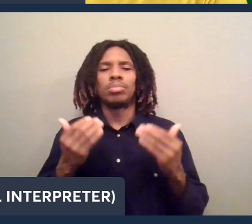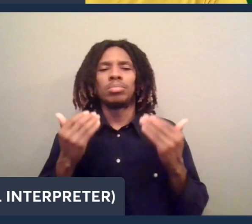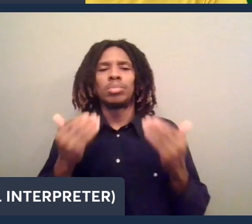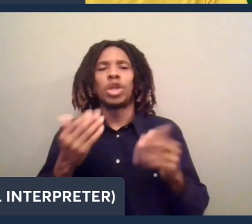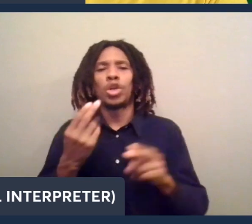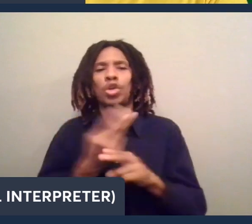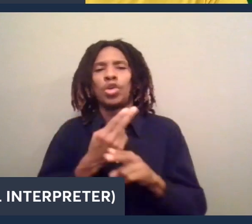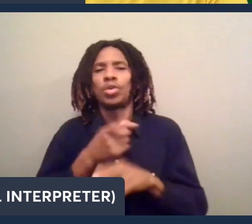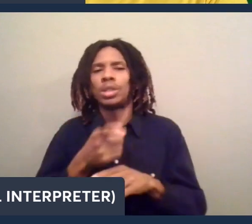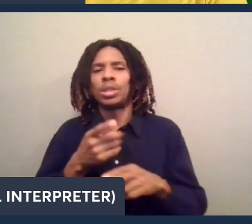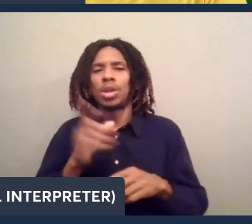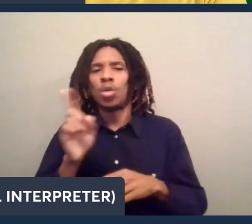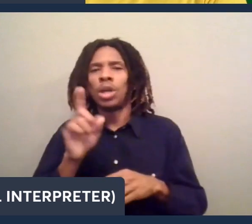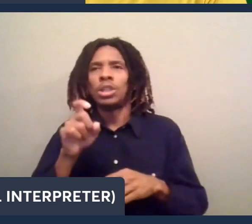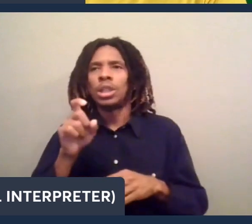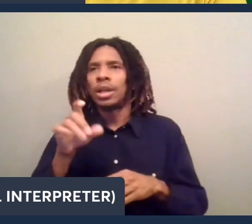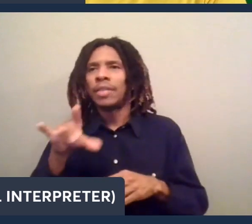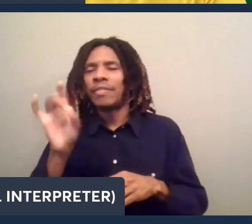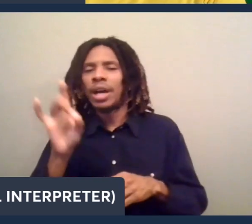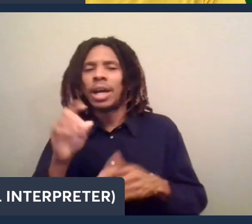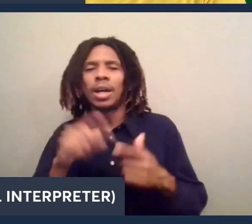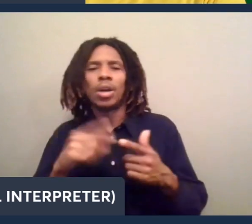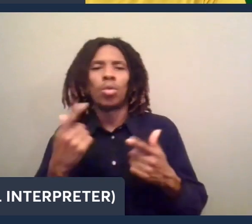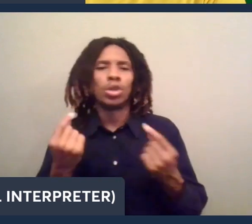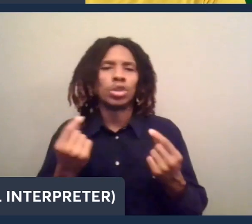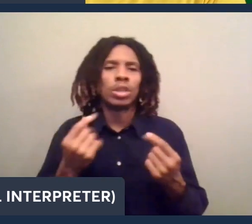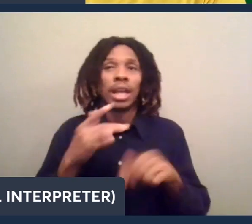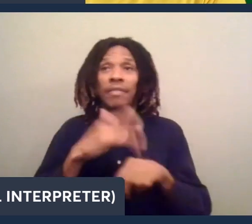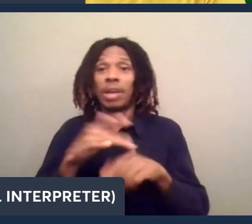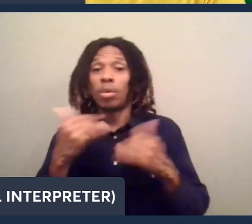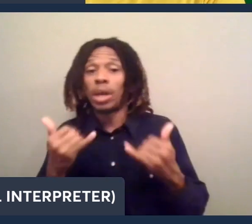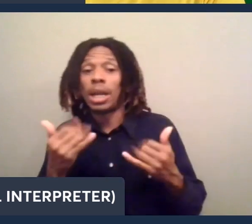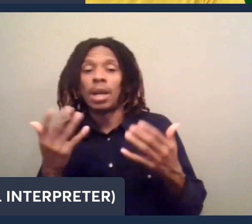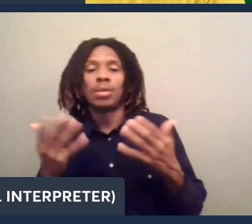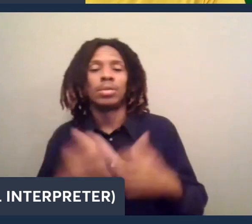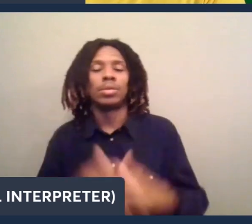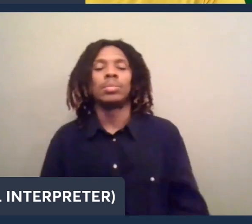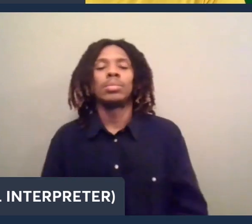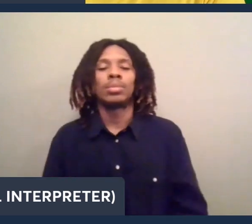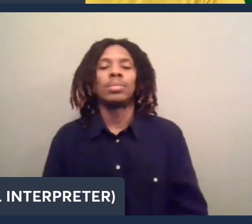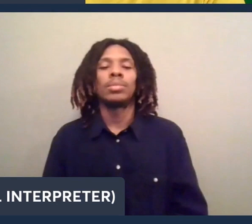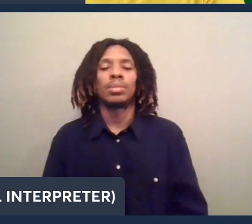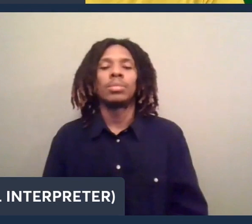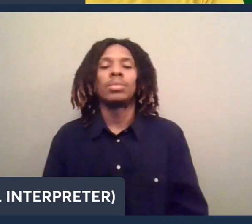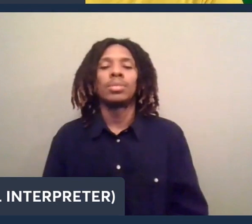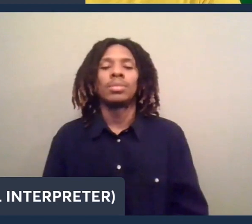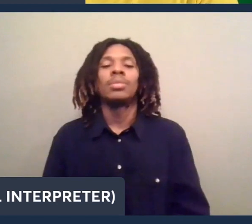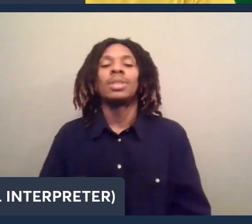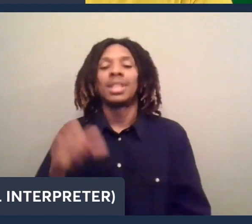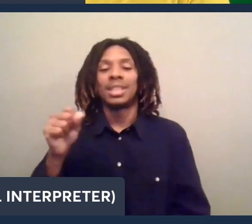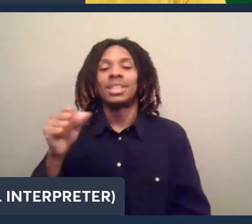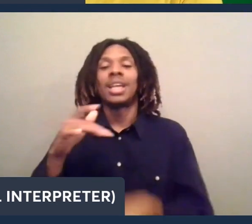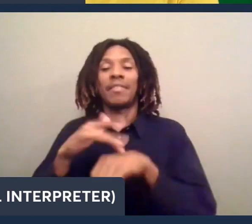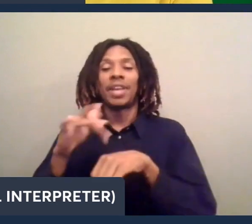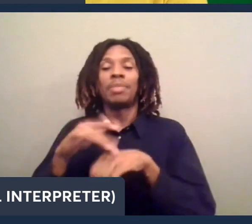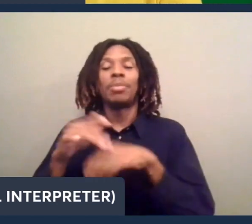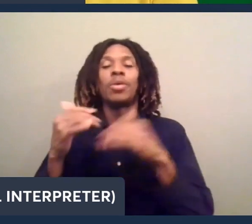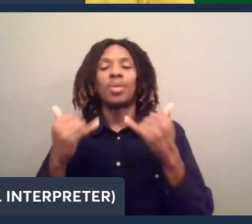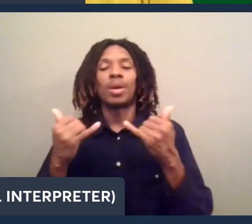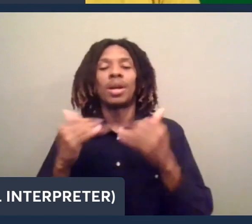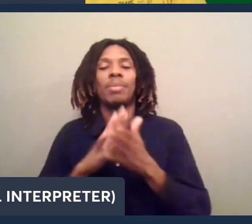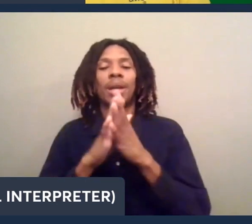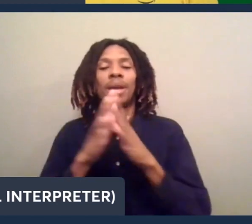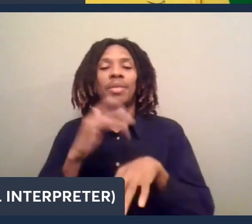this? Where should they go? What should they do? Is it available right now? Yeah, it is available right now. So it became